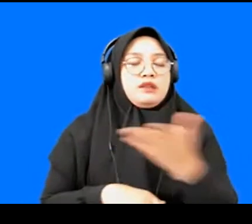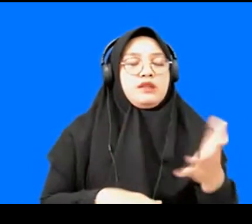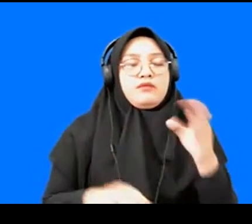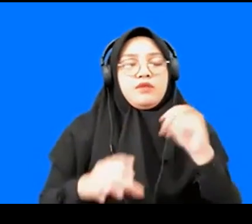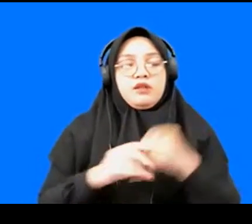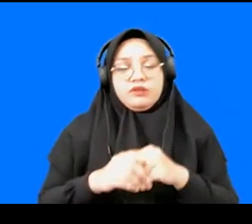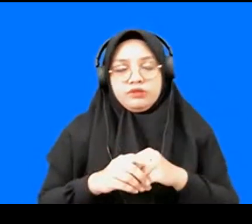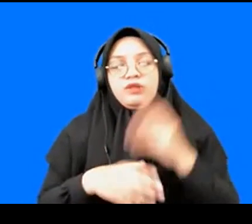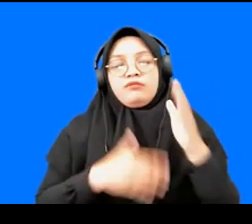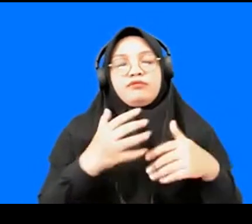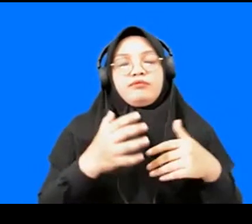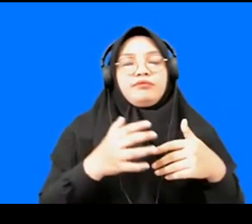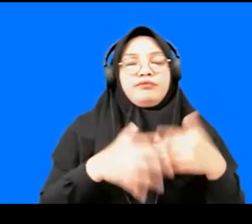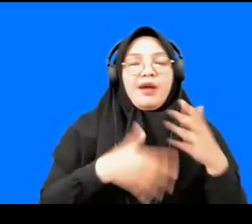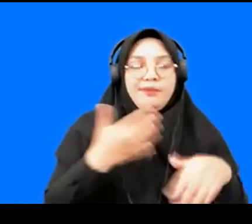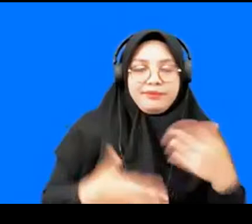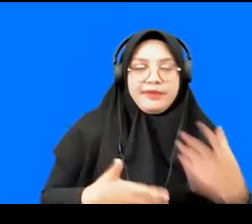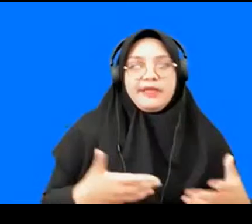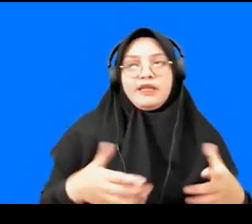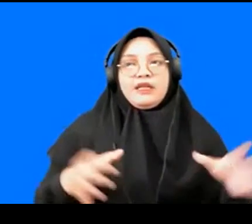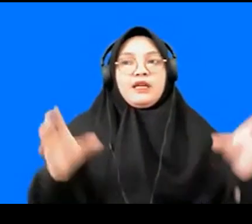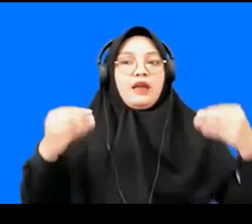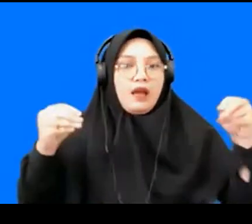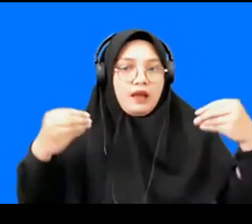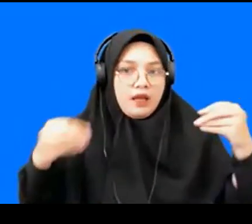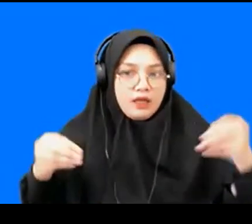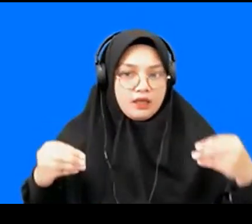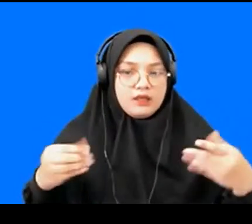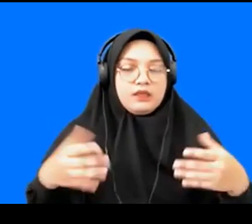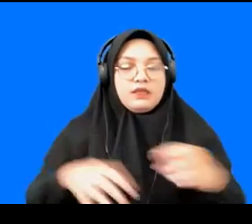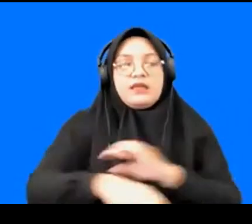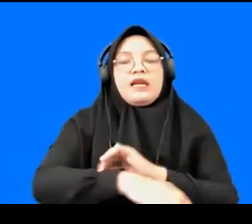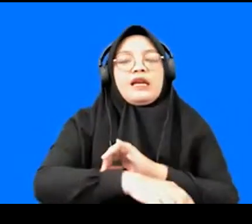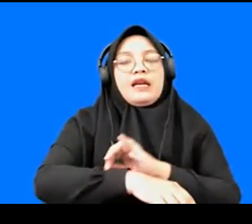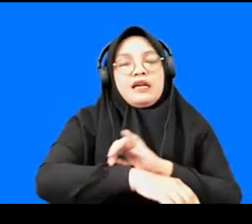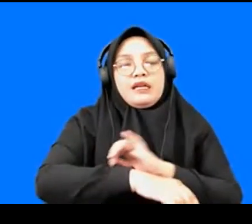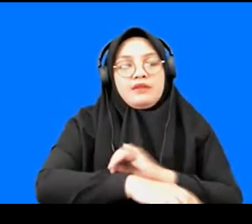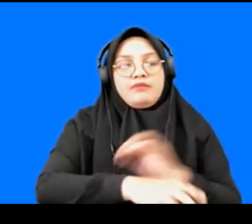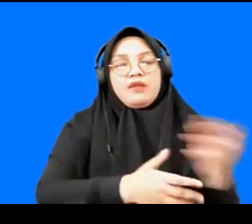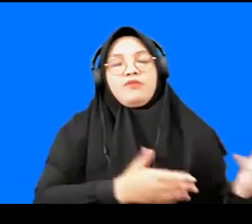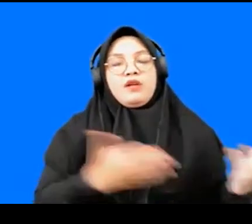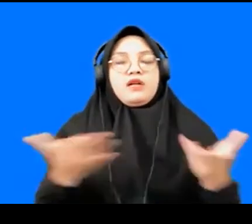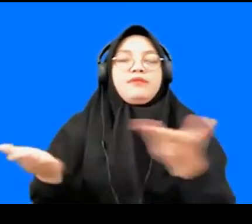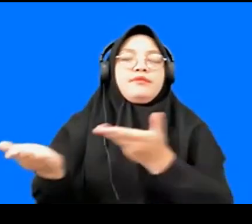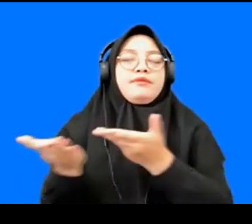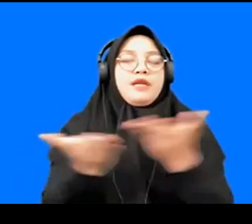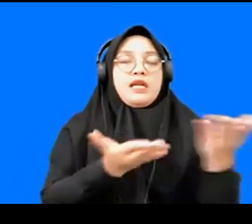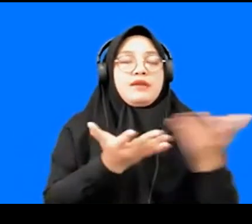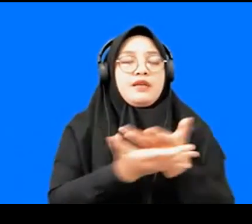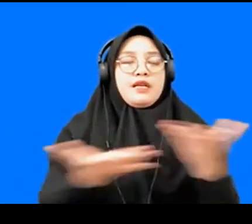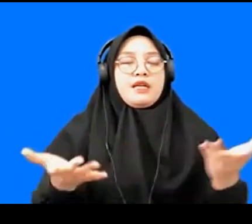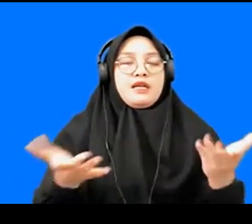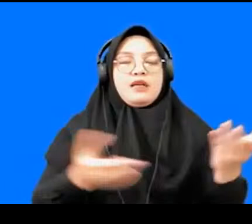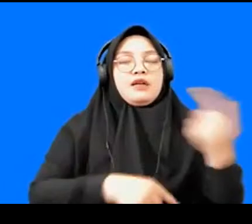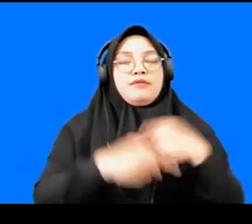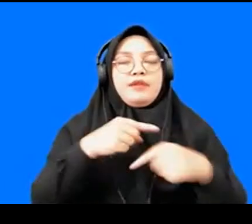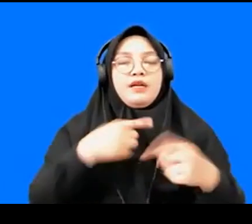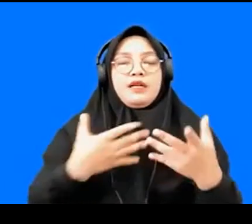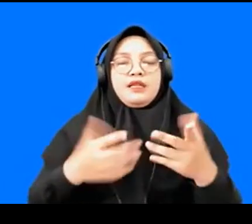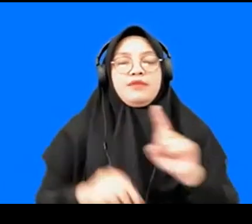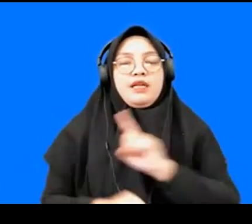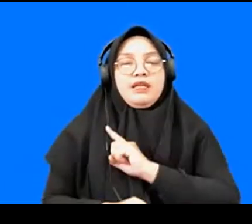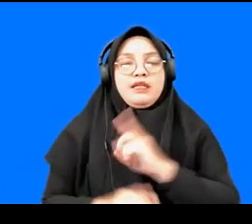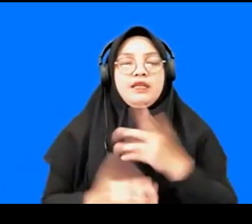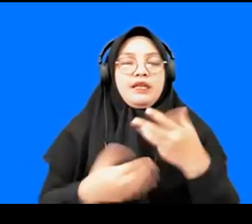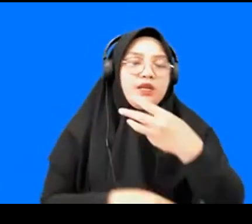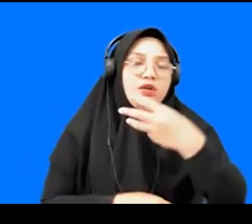work, which will bring them that economic independence. So I think it's a long